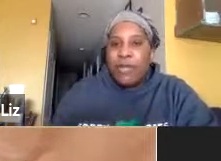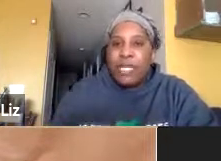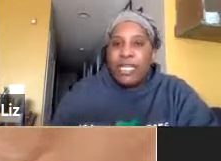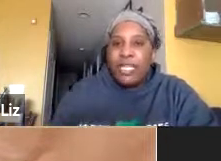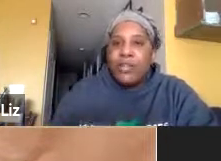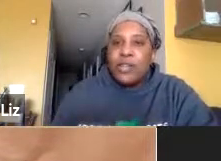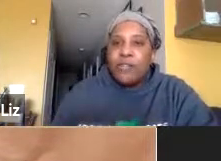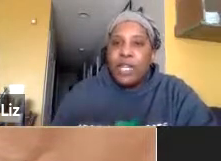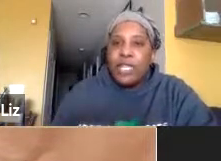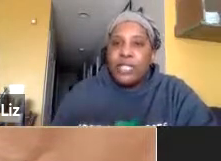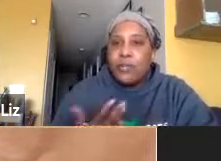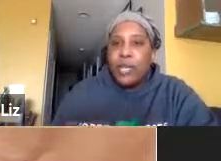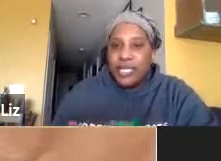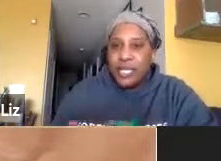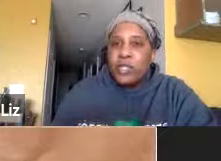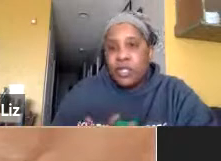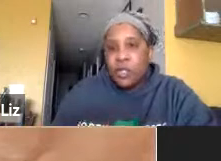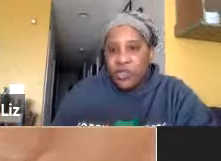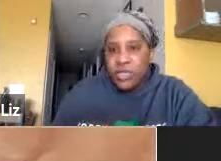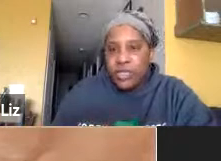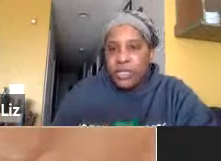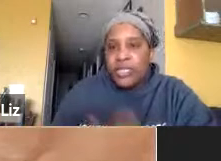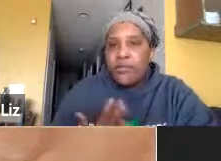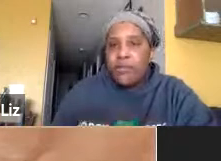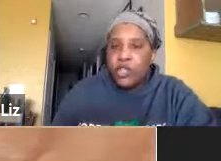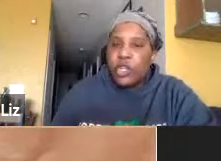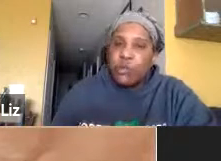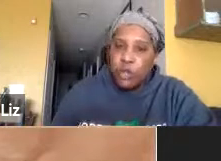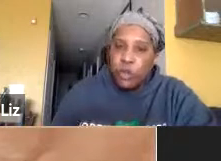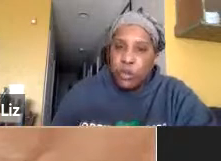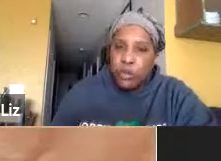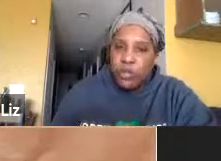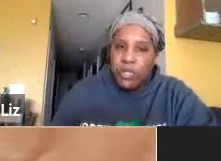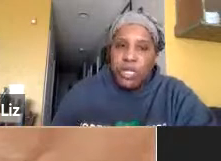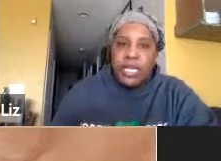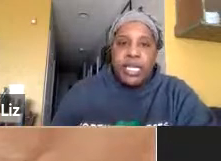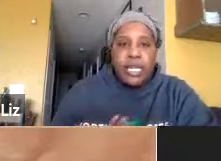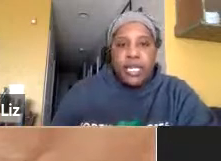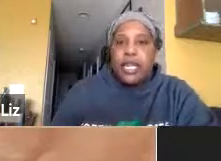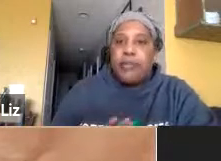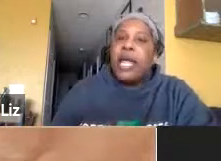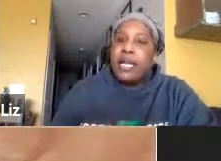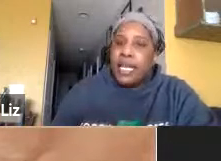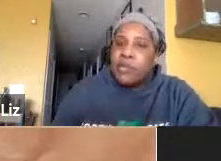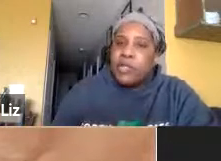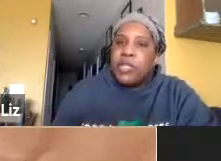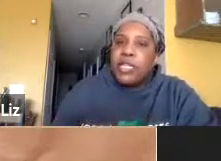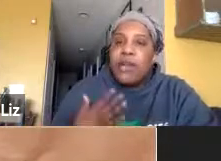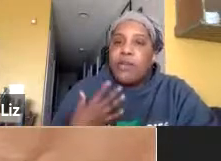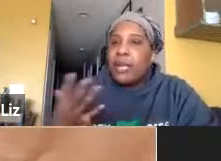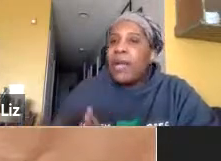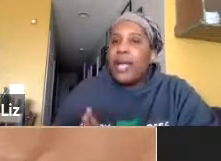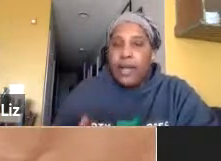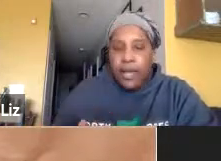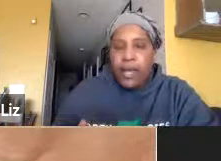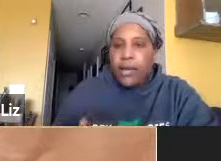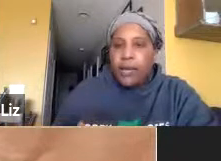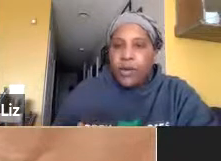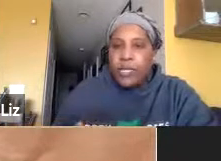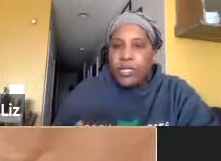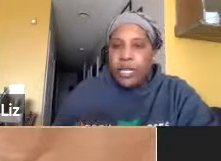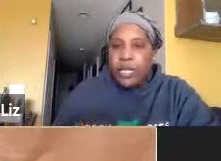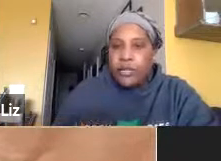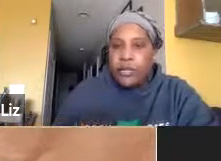to get my money and couldn't find some basic goods and services on this major commercial corridor in a Black neighborhood. And that was like my